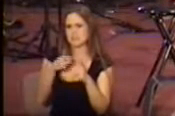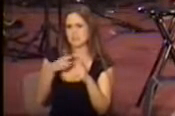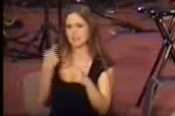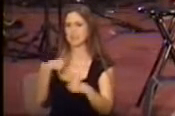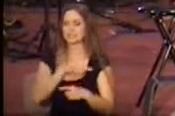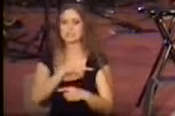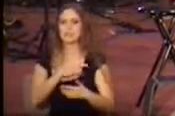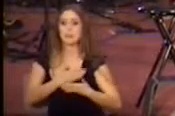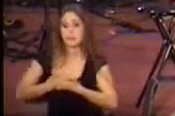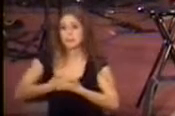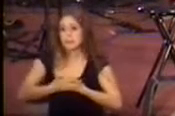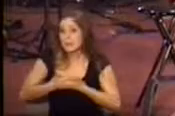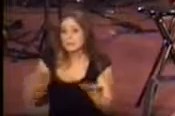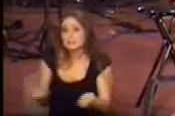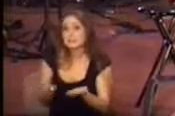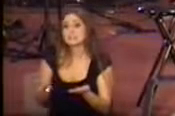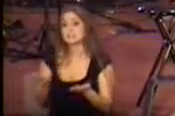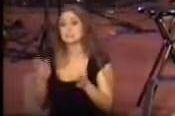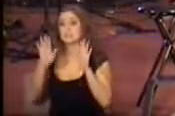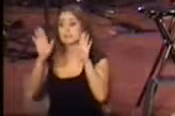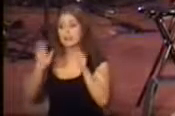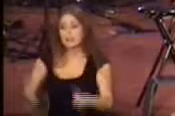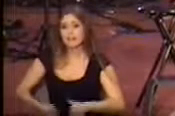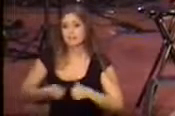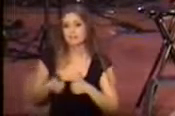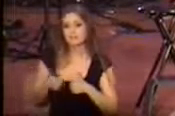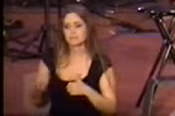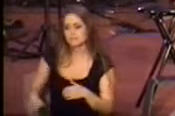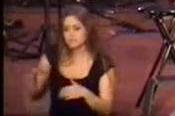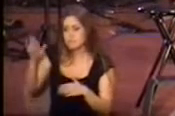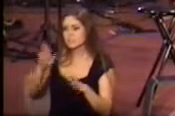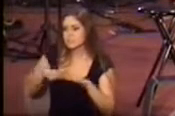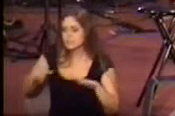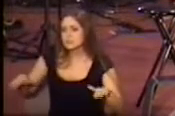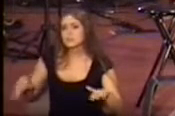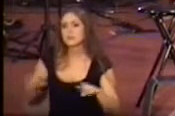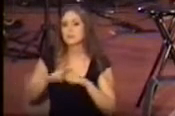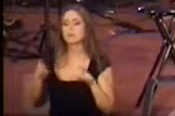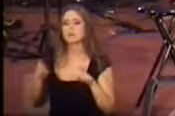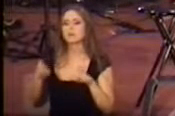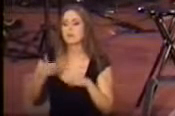what a great life to raise children, you know. But still, there's a greater